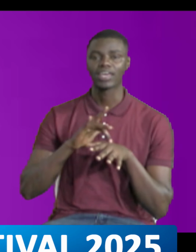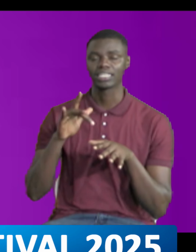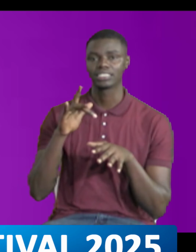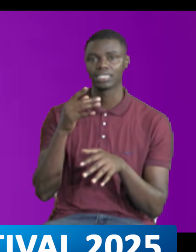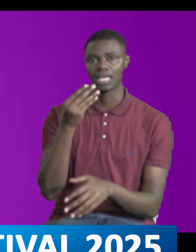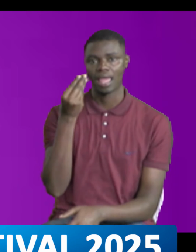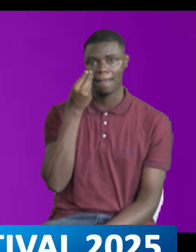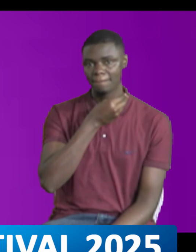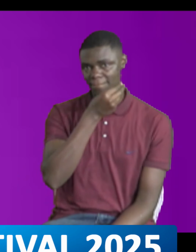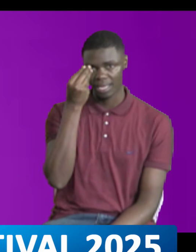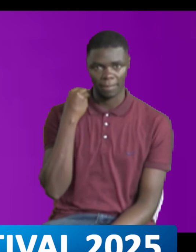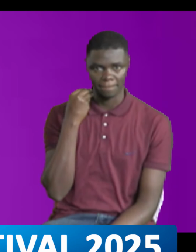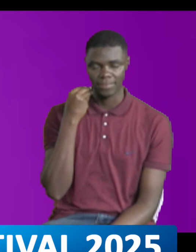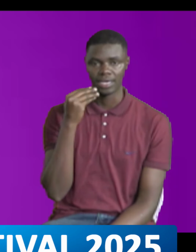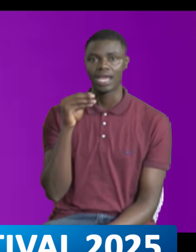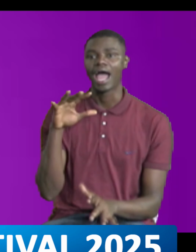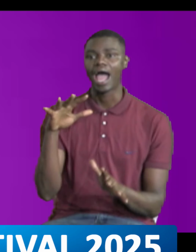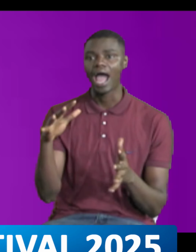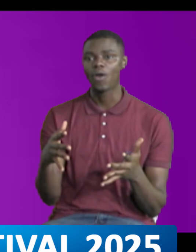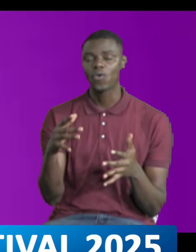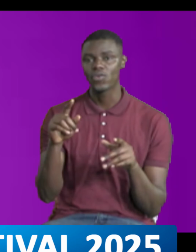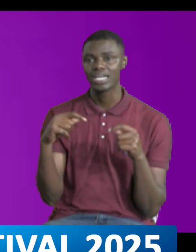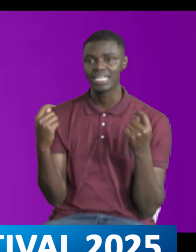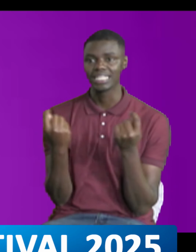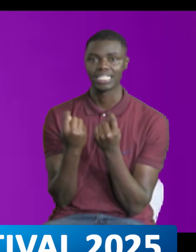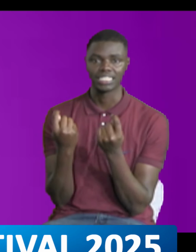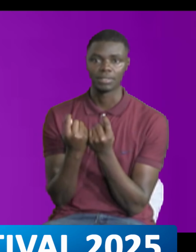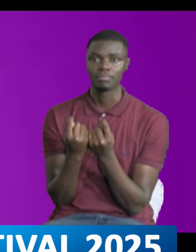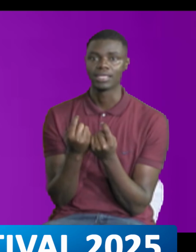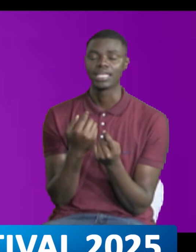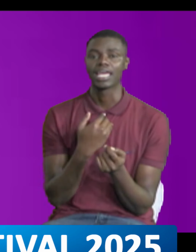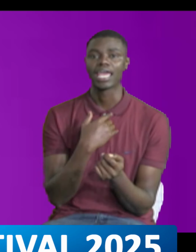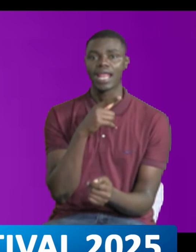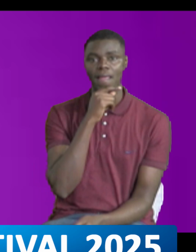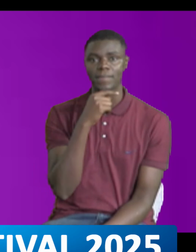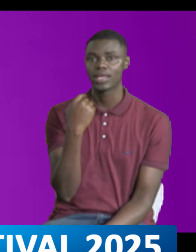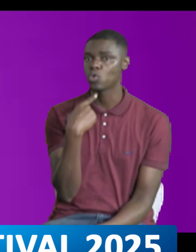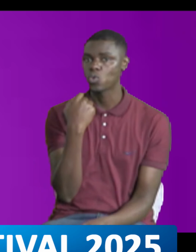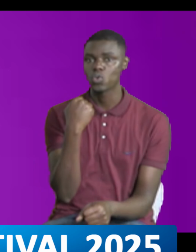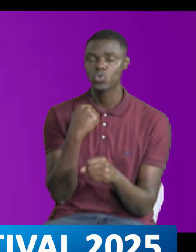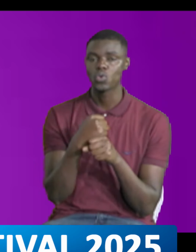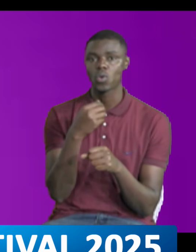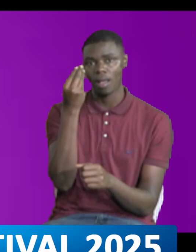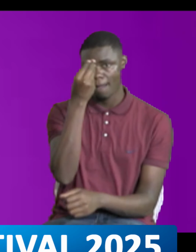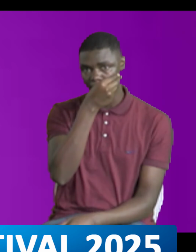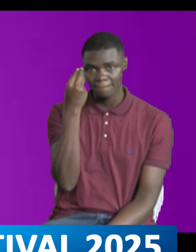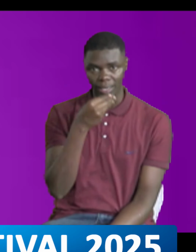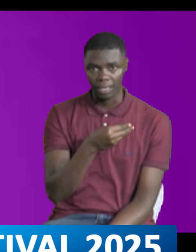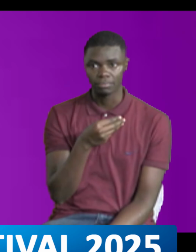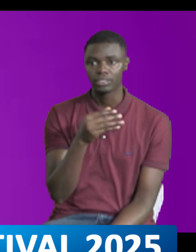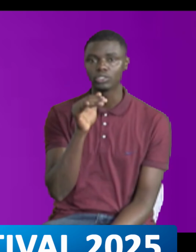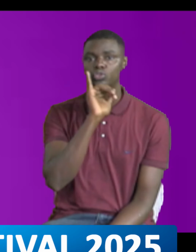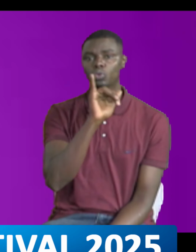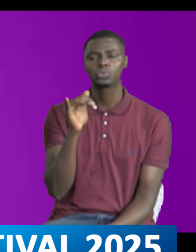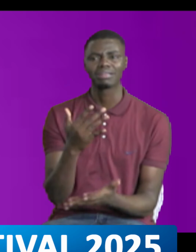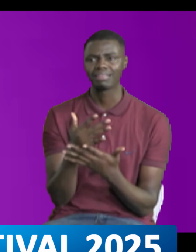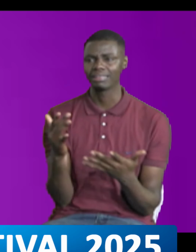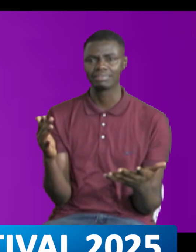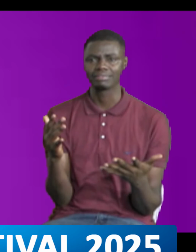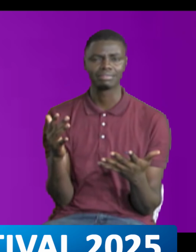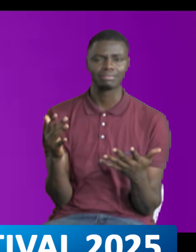she was talking about how in her team there are even men who do makeup. And some of these things, it's not like